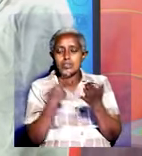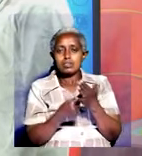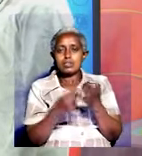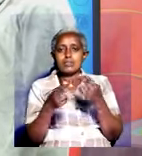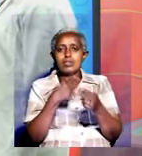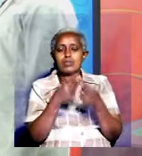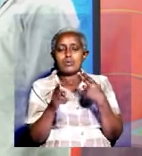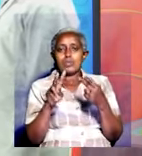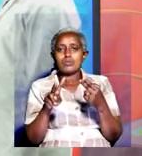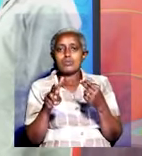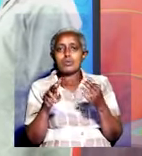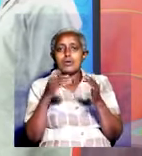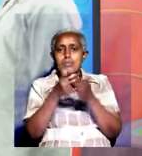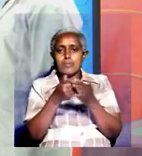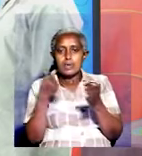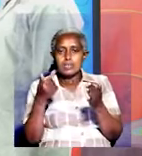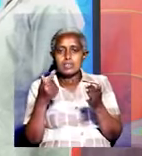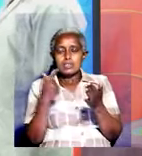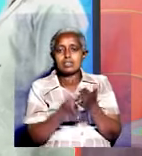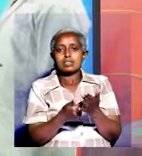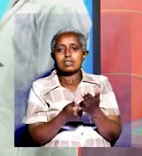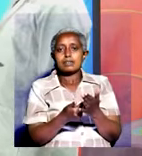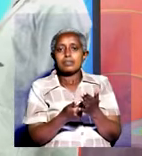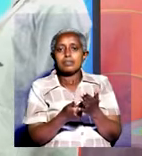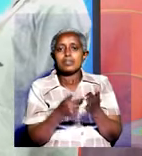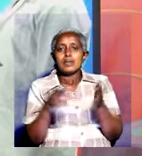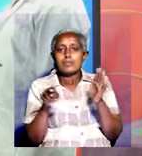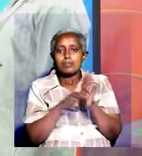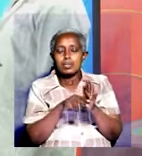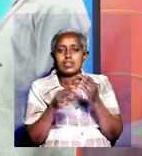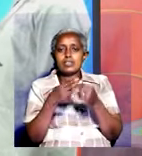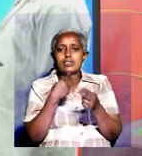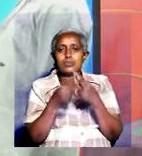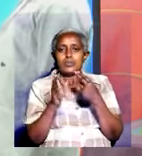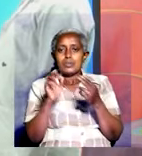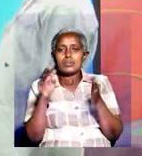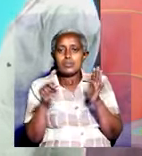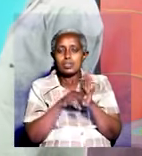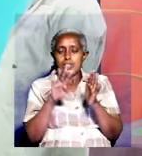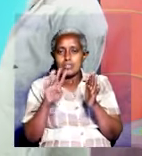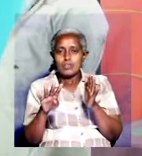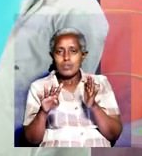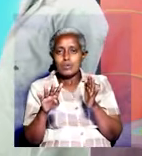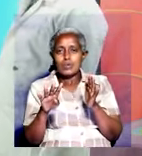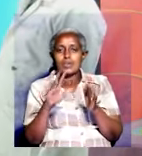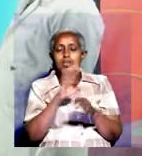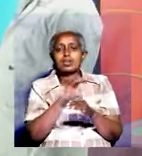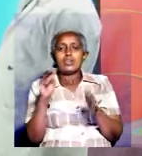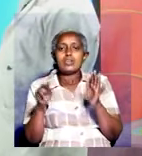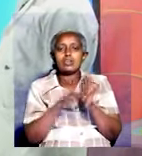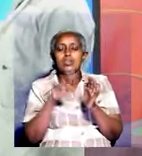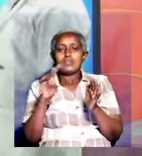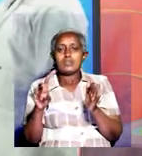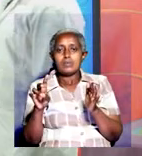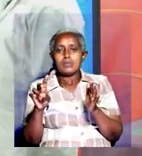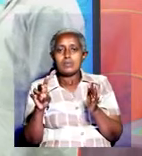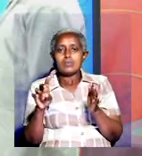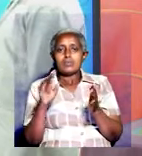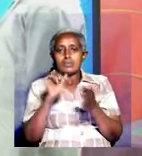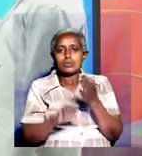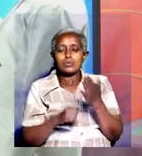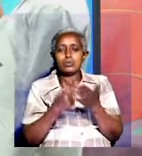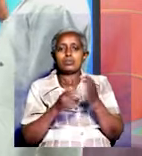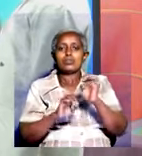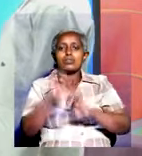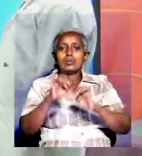multiply these two, minus, you multiply this. So, minus the product of -4 and -7. So, when